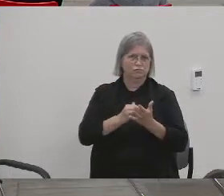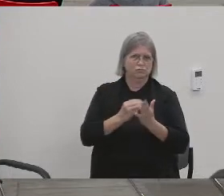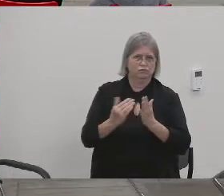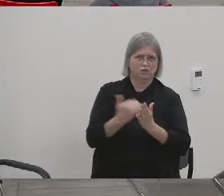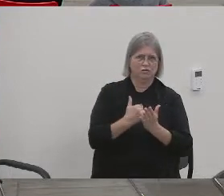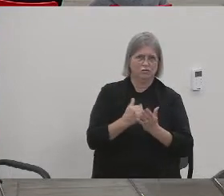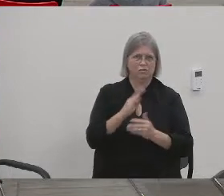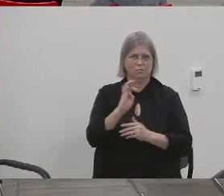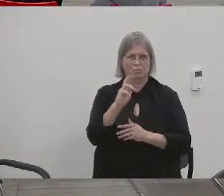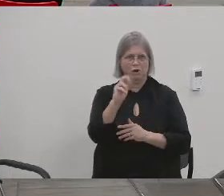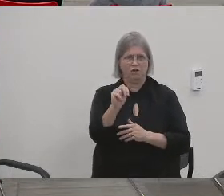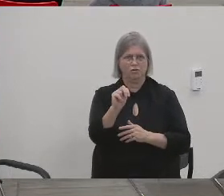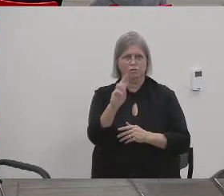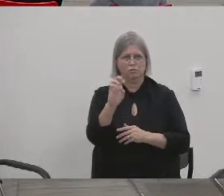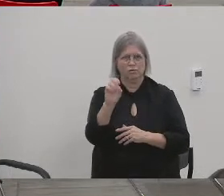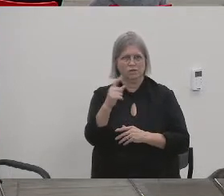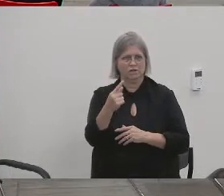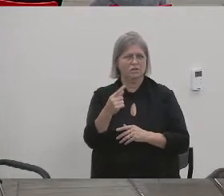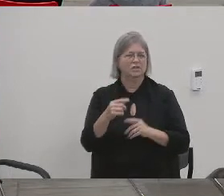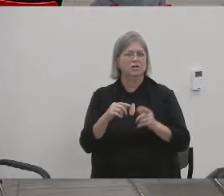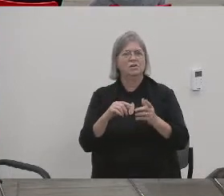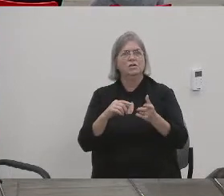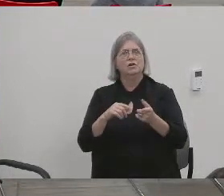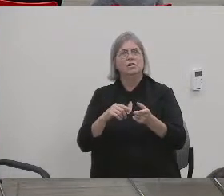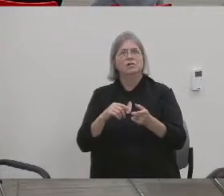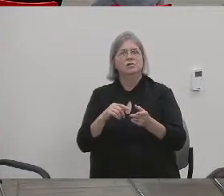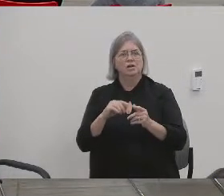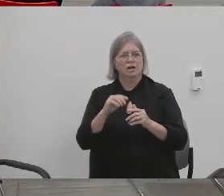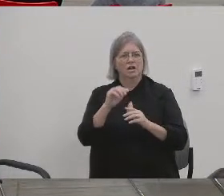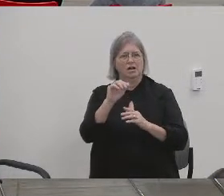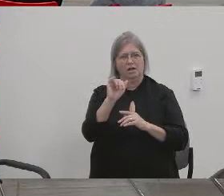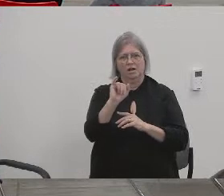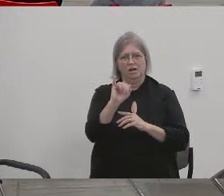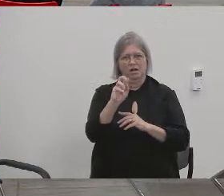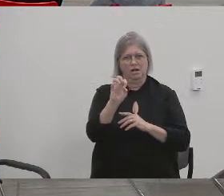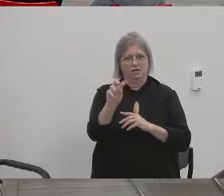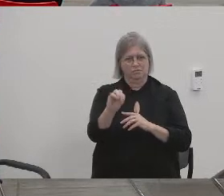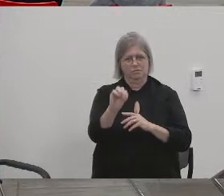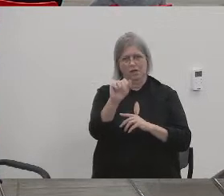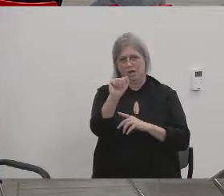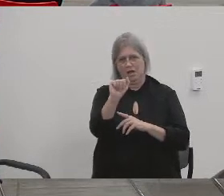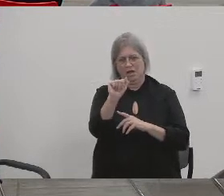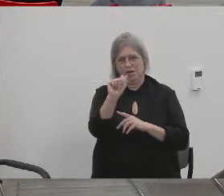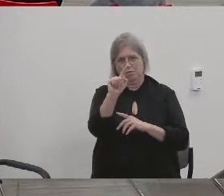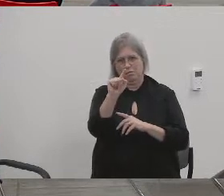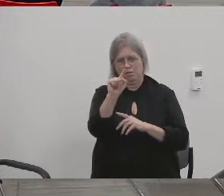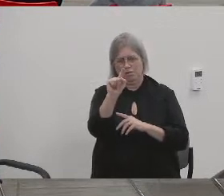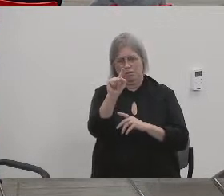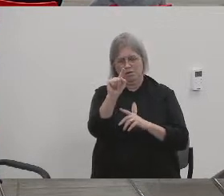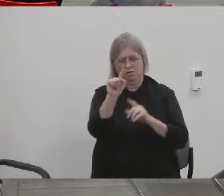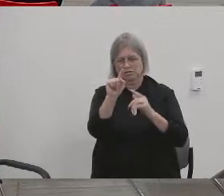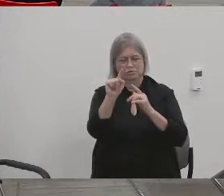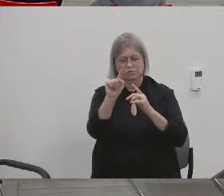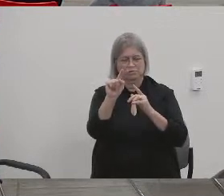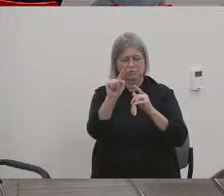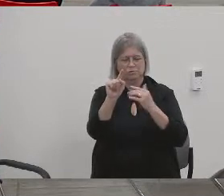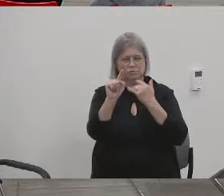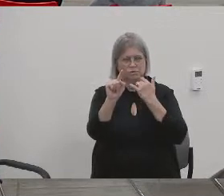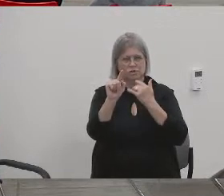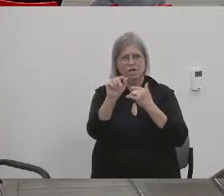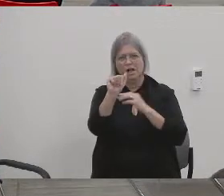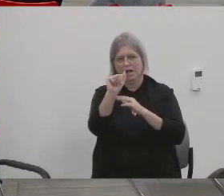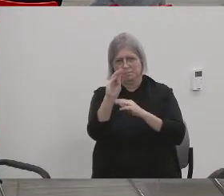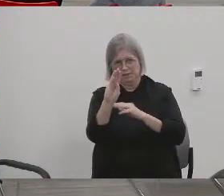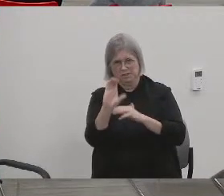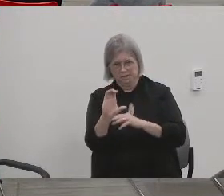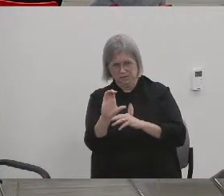President. Recommended approval of item A, 1 through 6 of the, or, I'm sorry, item A, B, and